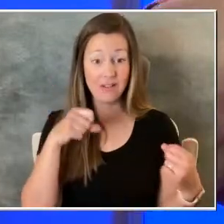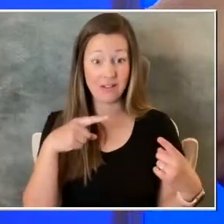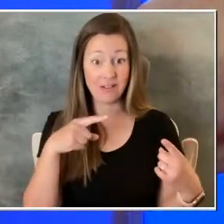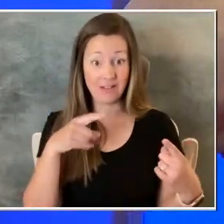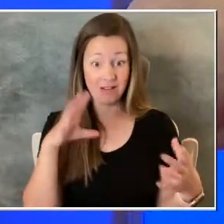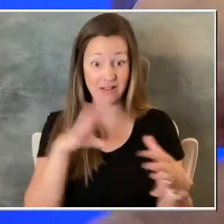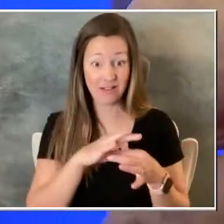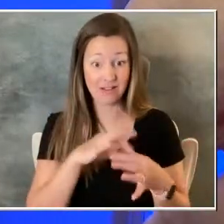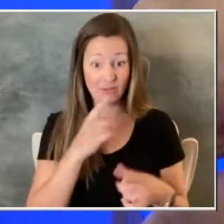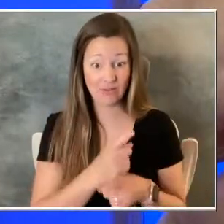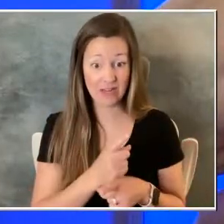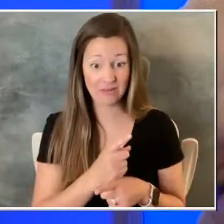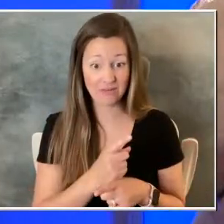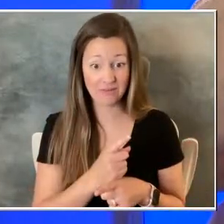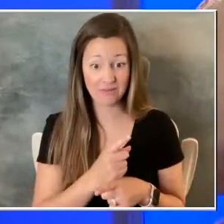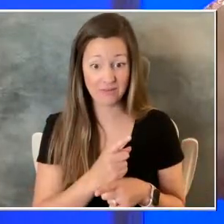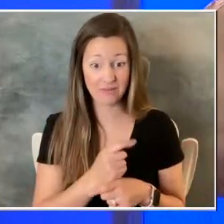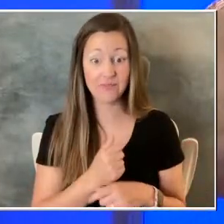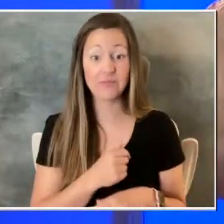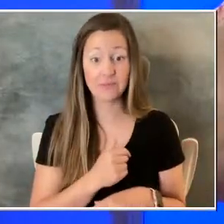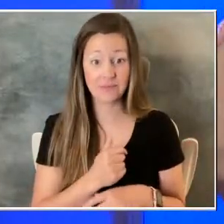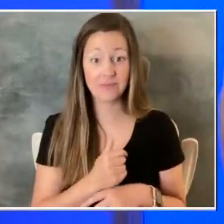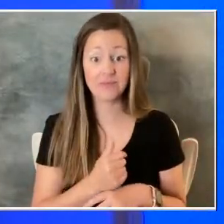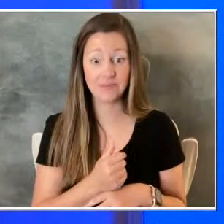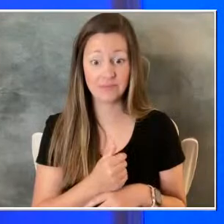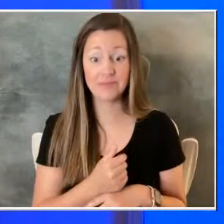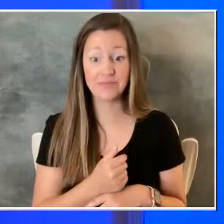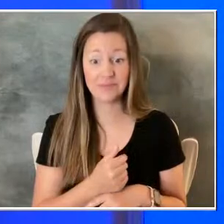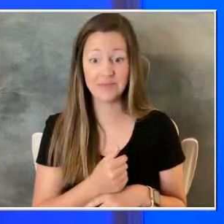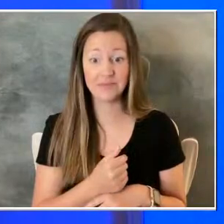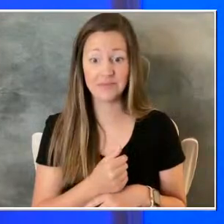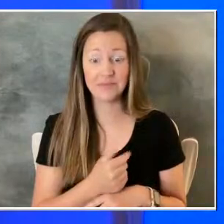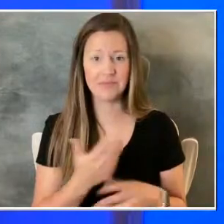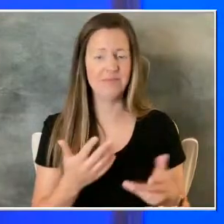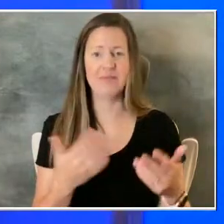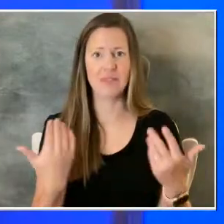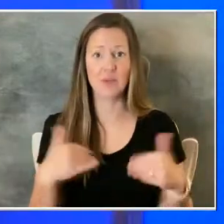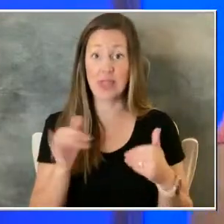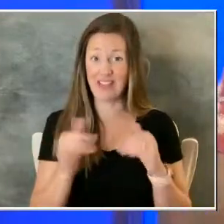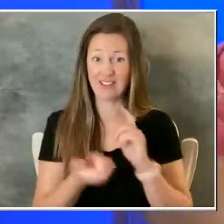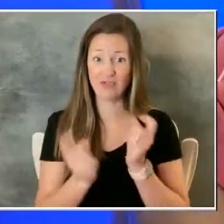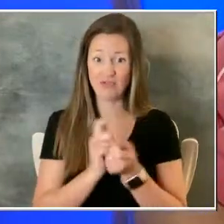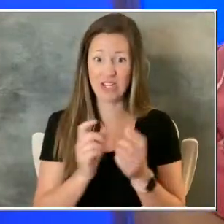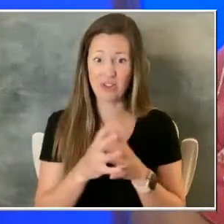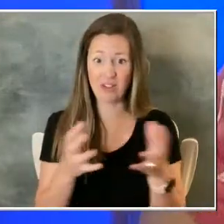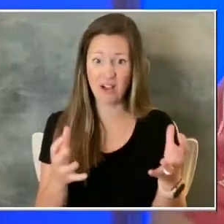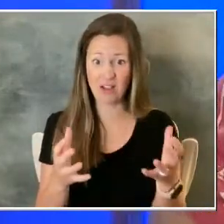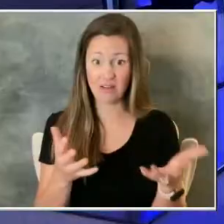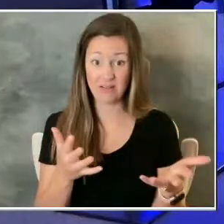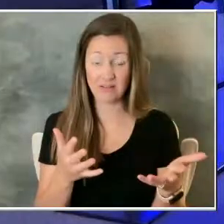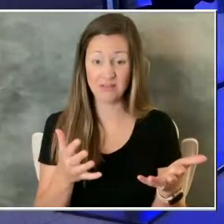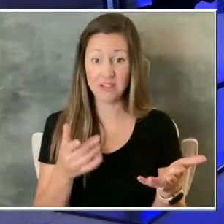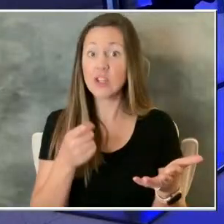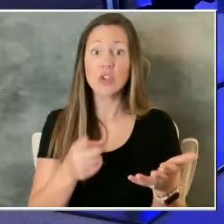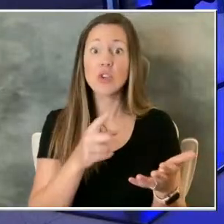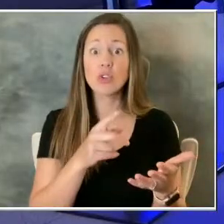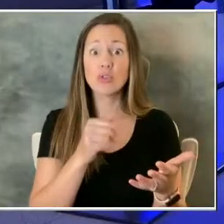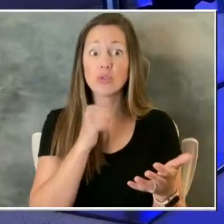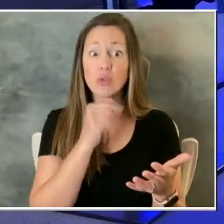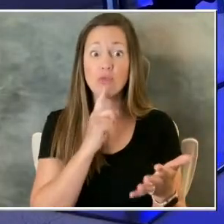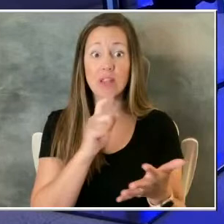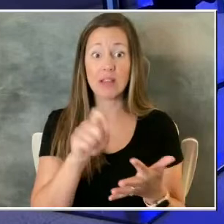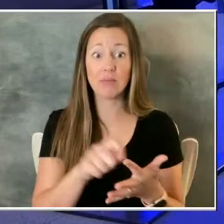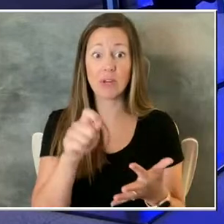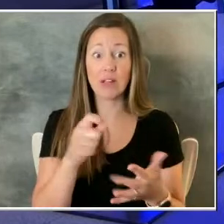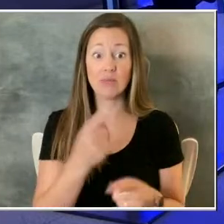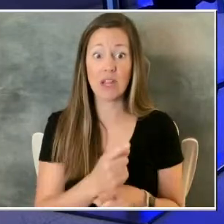get that up there right now. There you go. There it is. And how much of a game changer has that been? Because you don't know, because you don't really prick your fingers. You don't know I how don't. to do